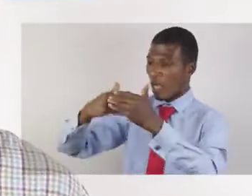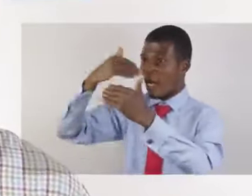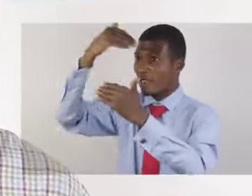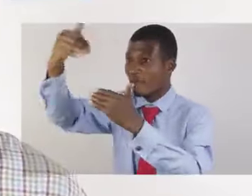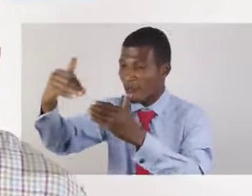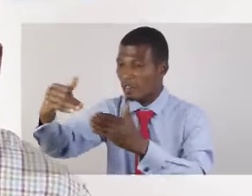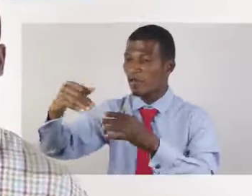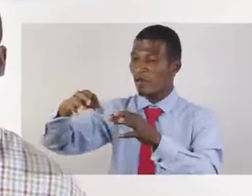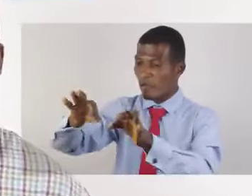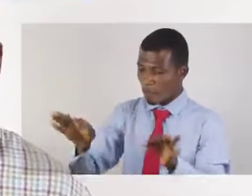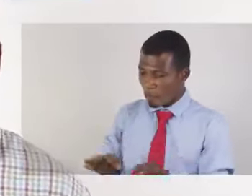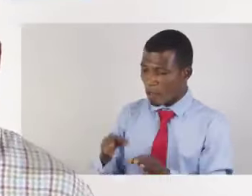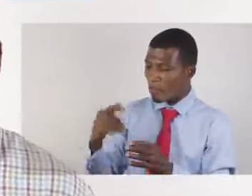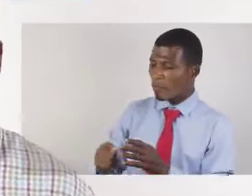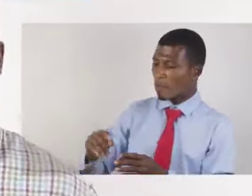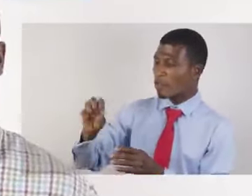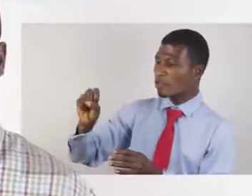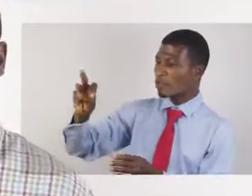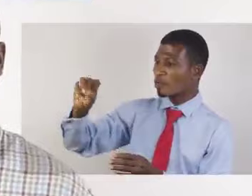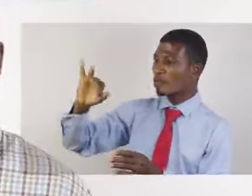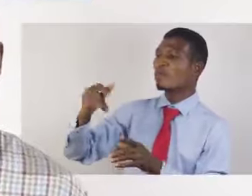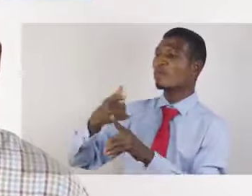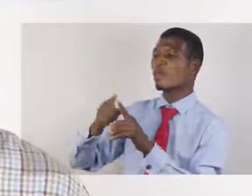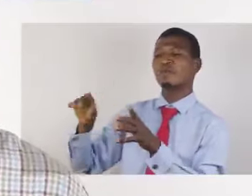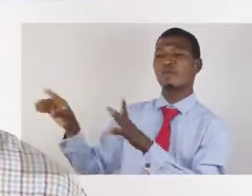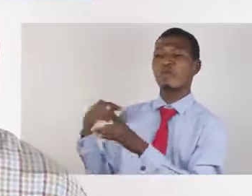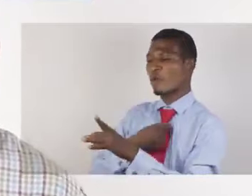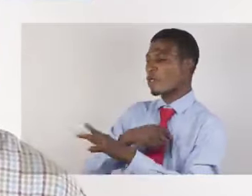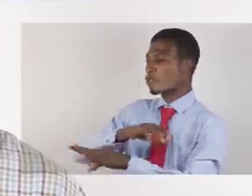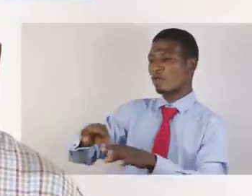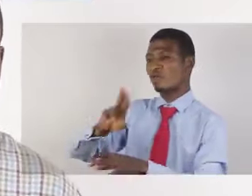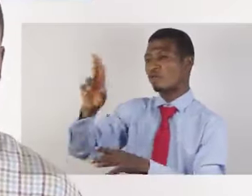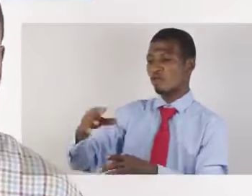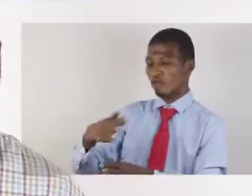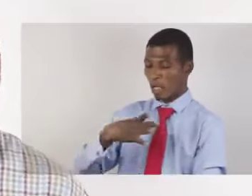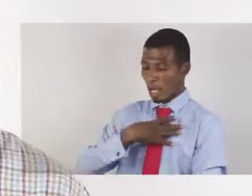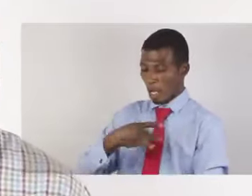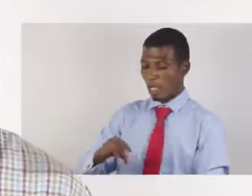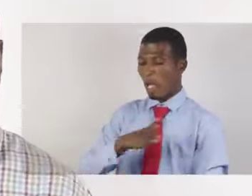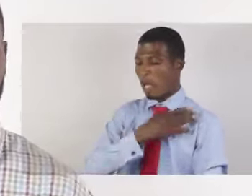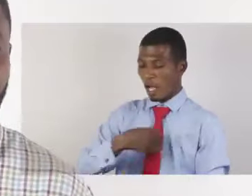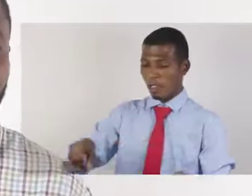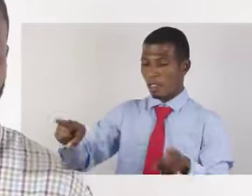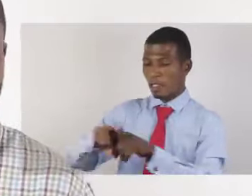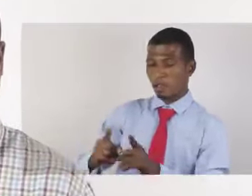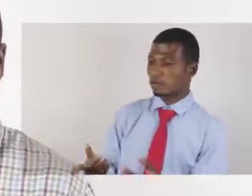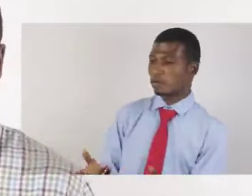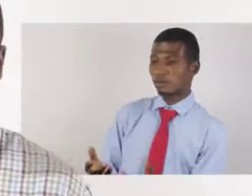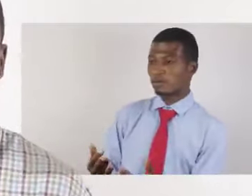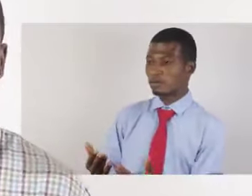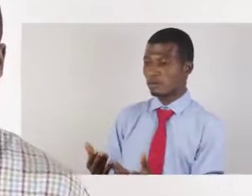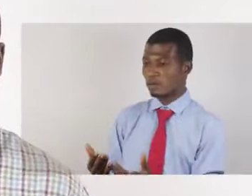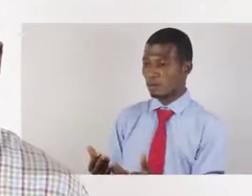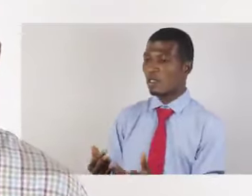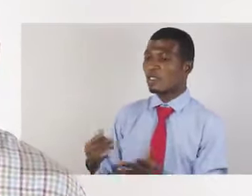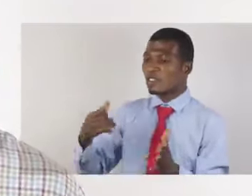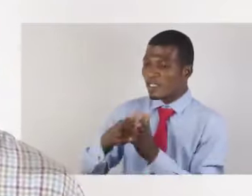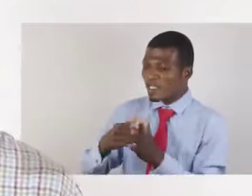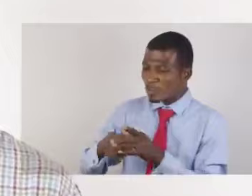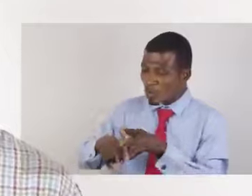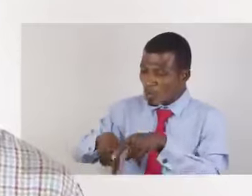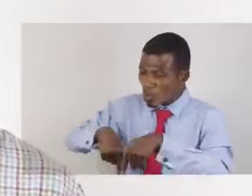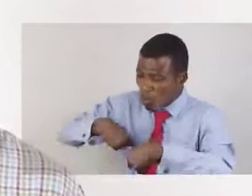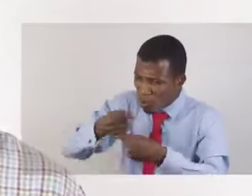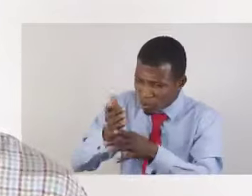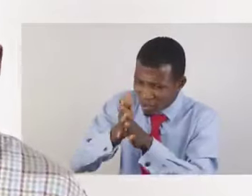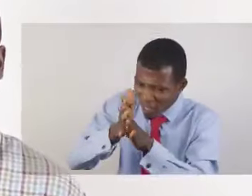of the simile, only that in this case, it does not make use of as and like and as and as. It